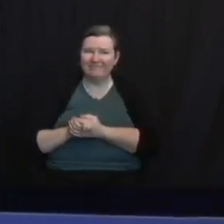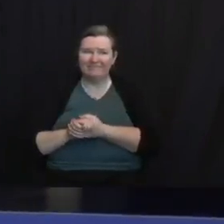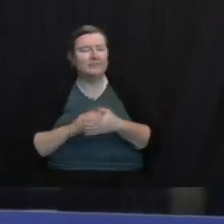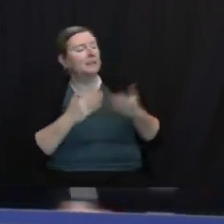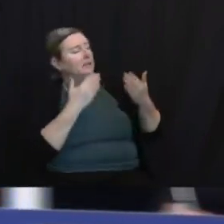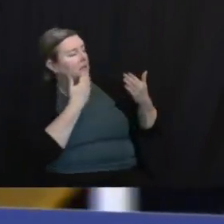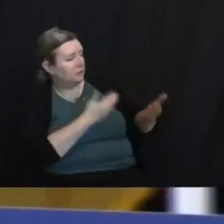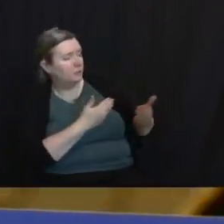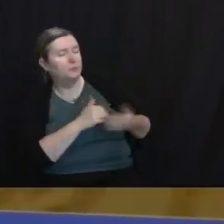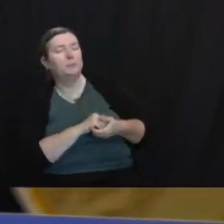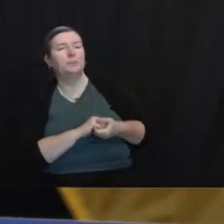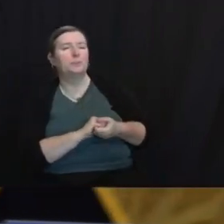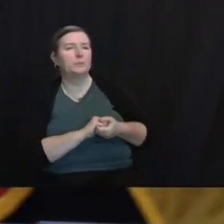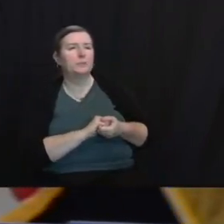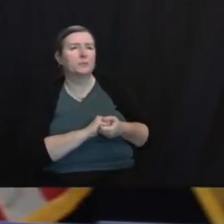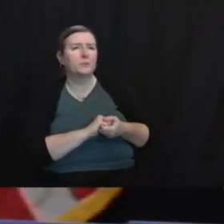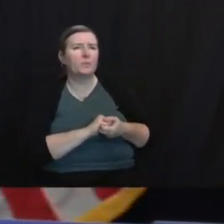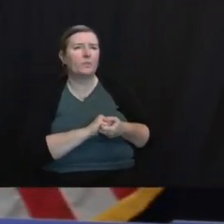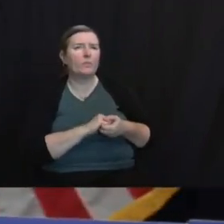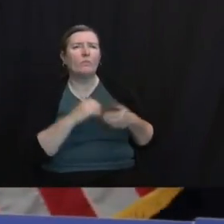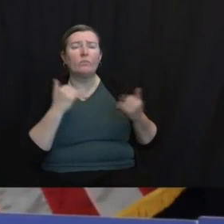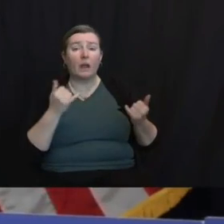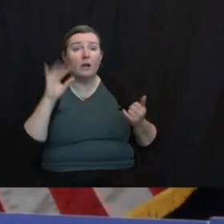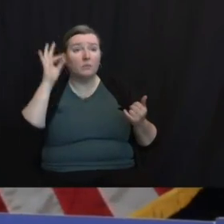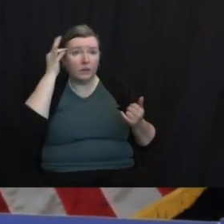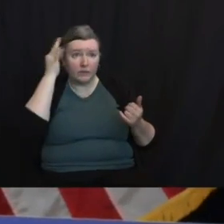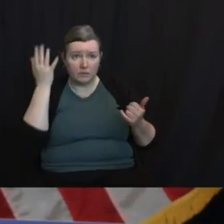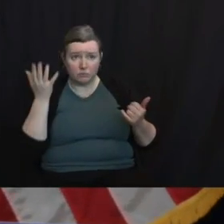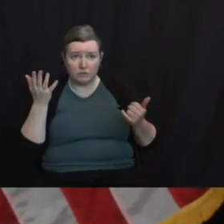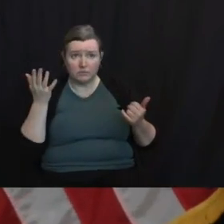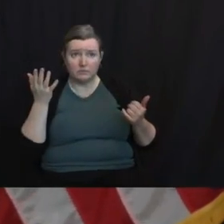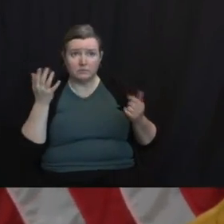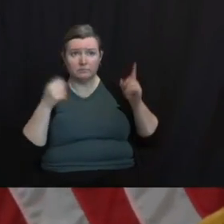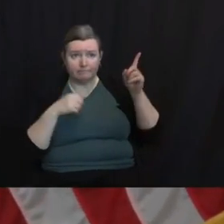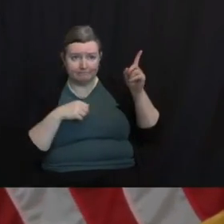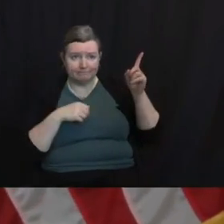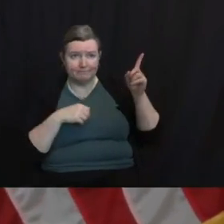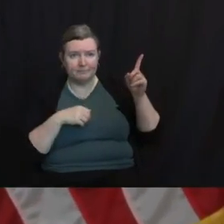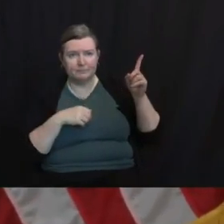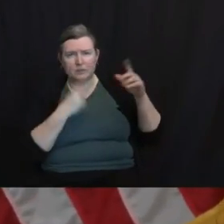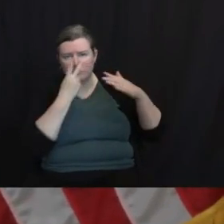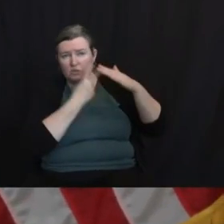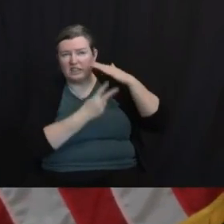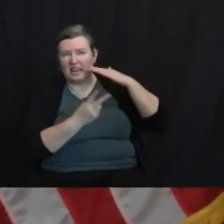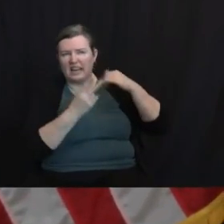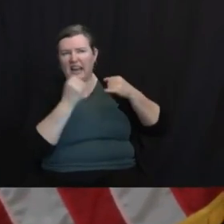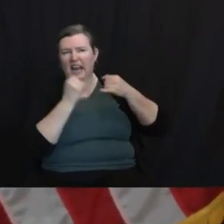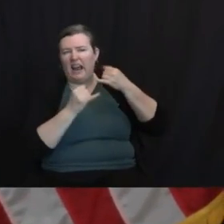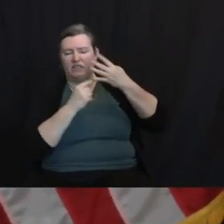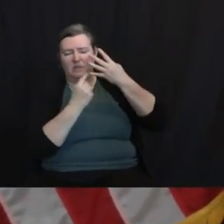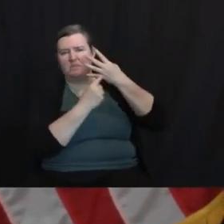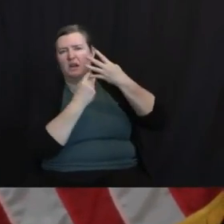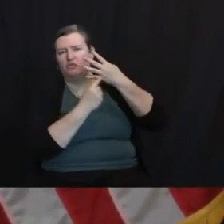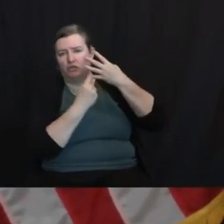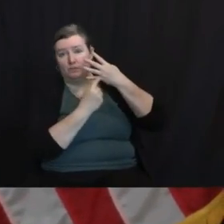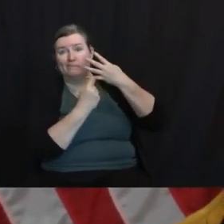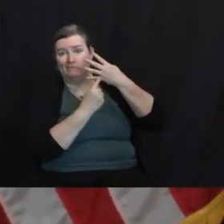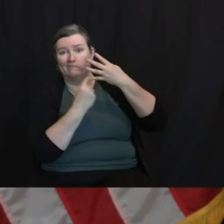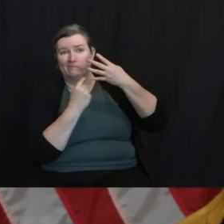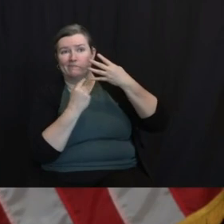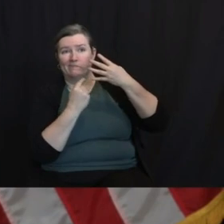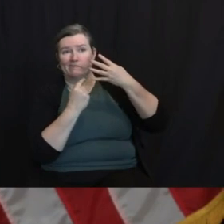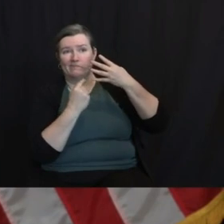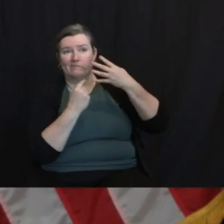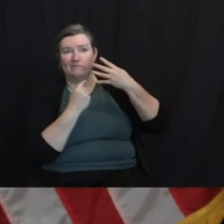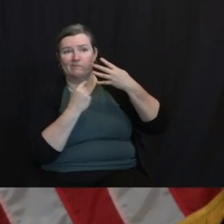Governor. The federal folks have predicted that by the end of March that it would be the predominant strain. You're asking